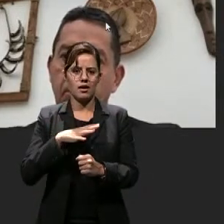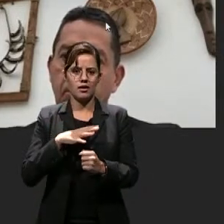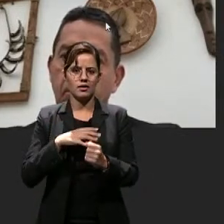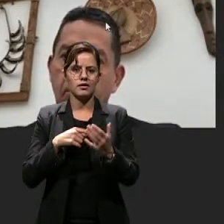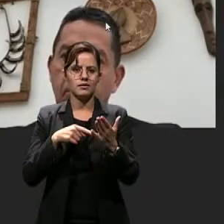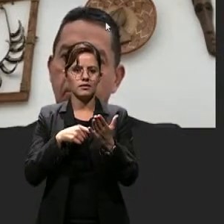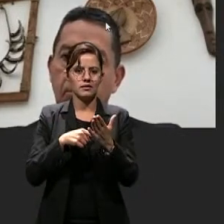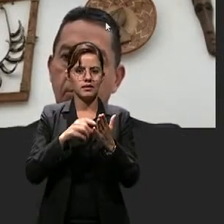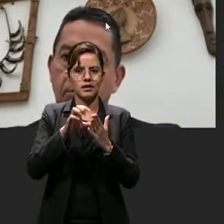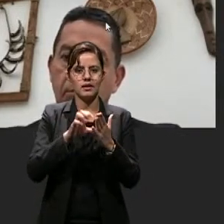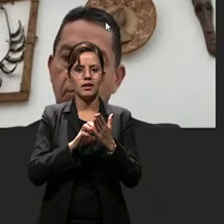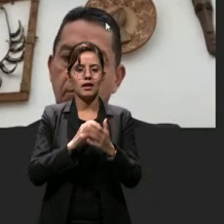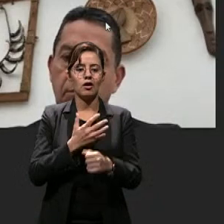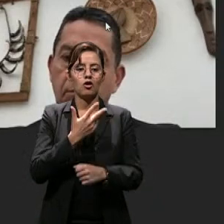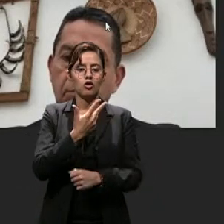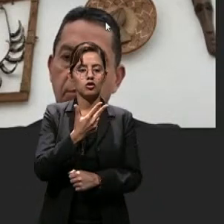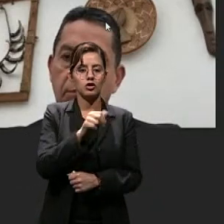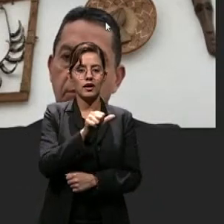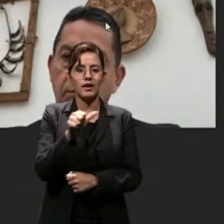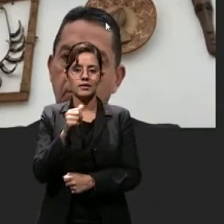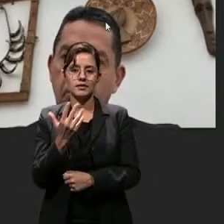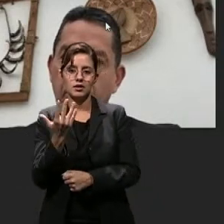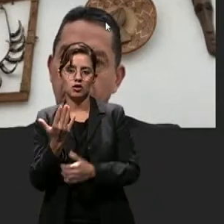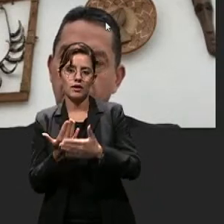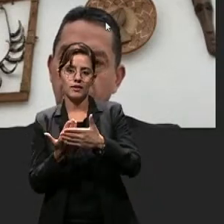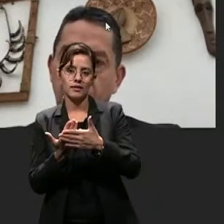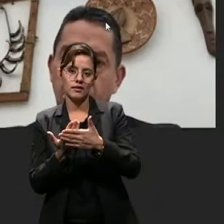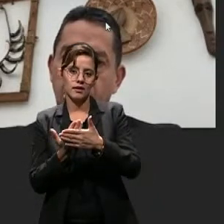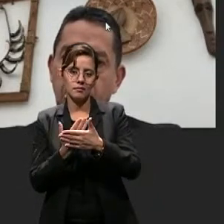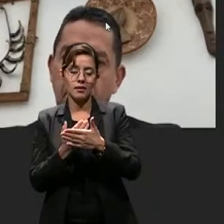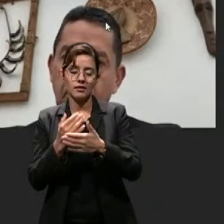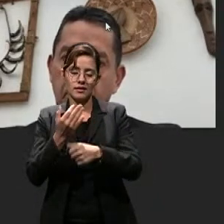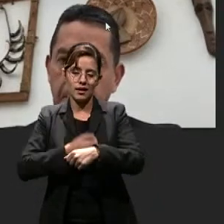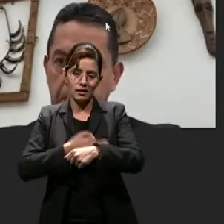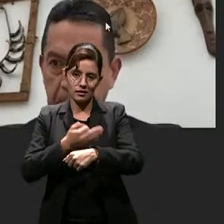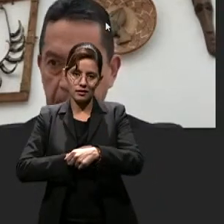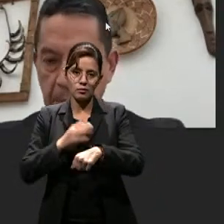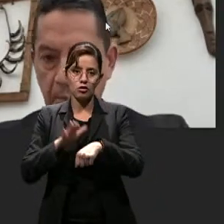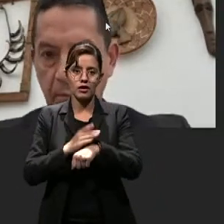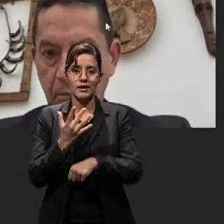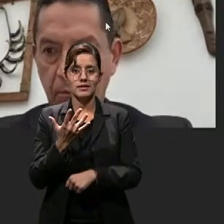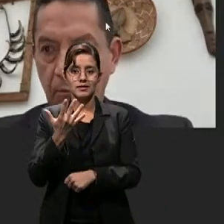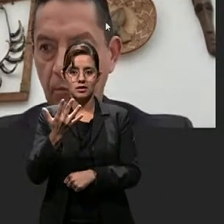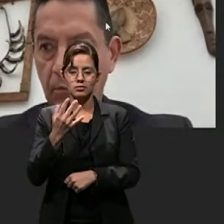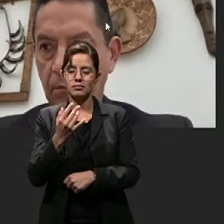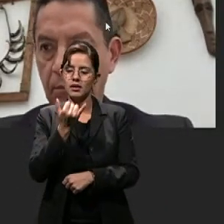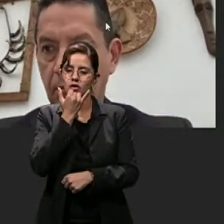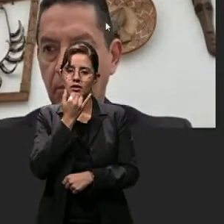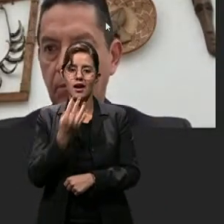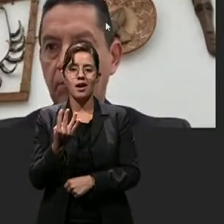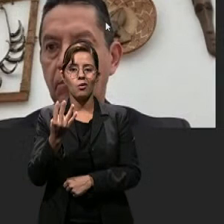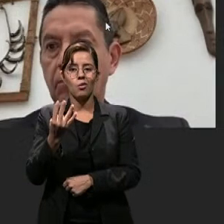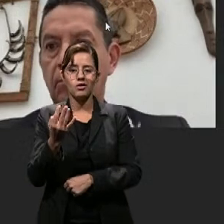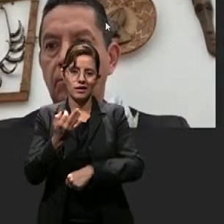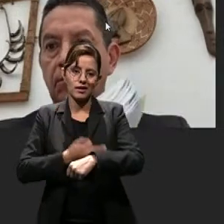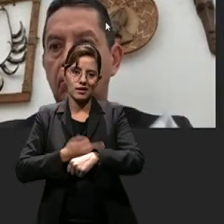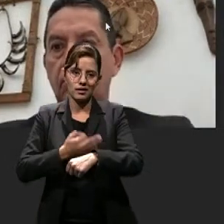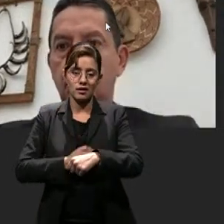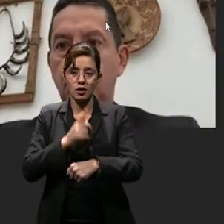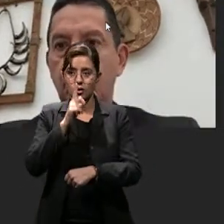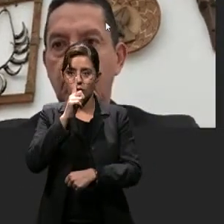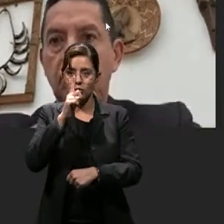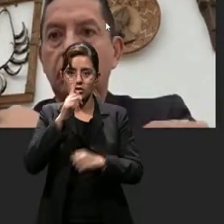are not going to change anything. Elections go from 8 to 5 p.m. No, sorry, 4 p.m. There's